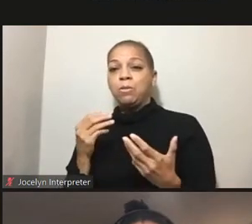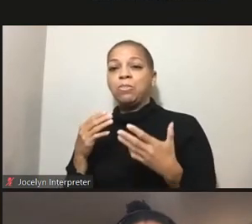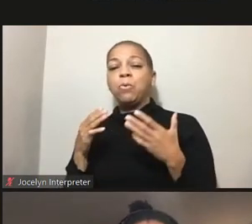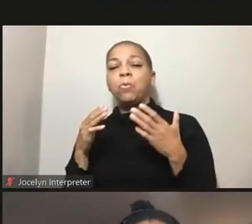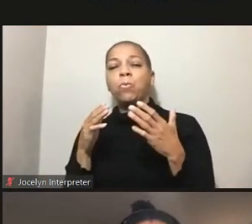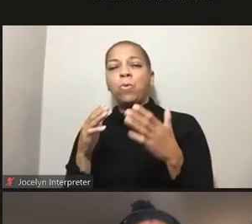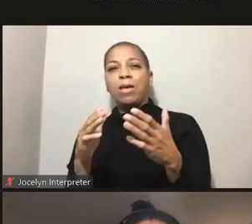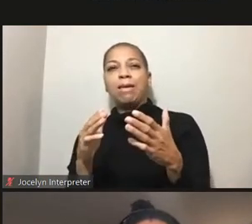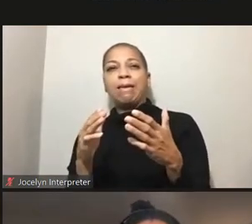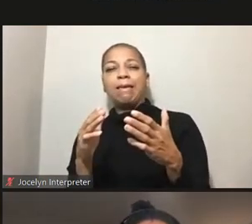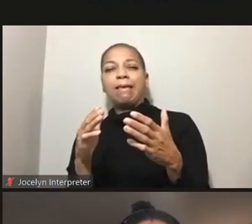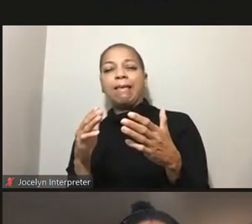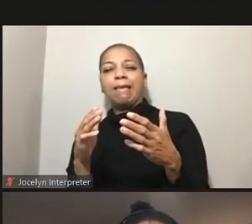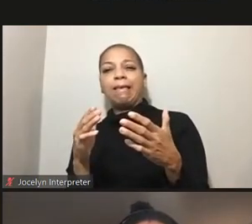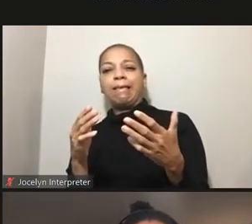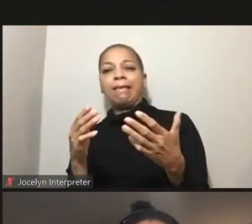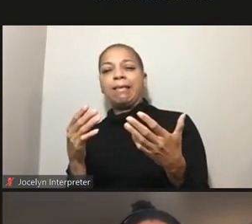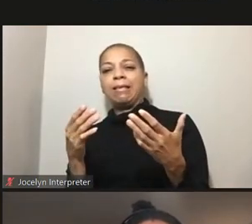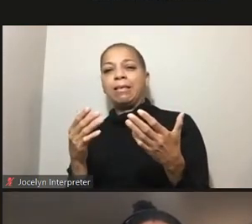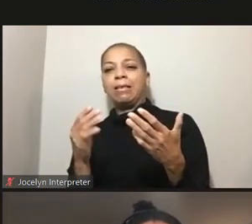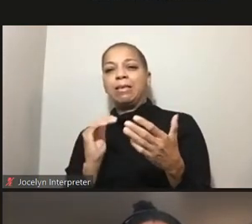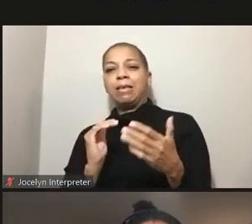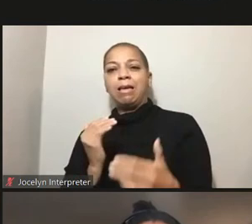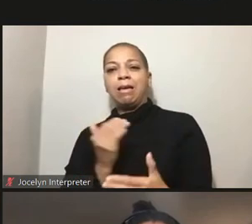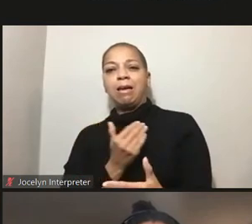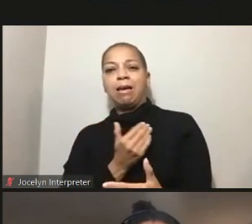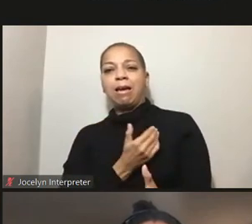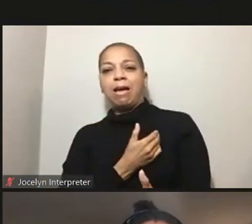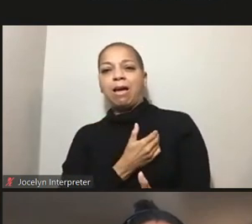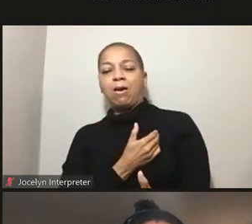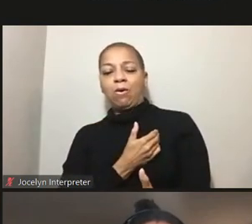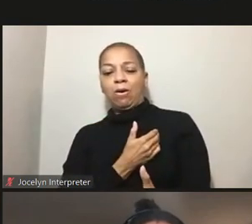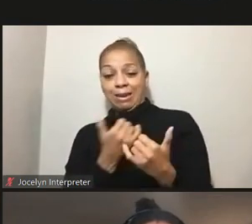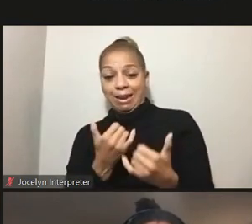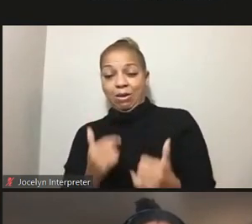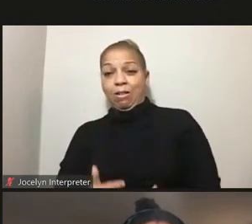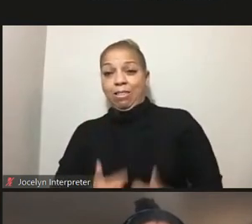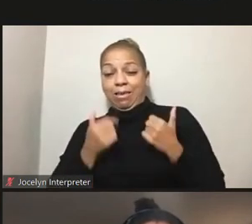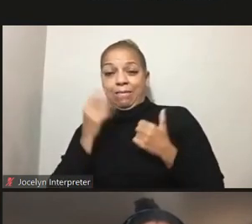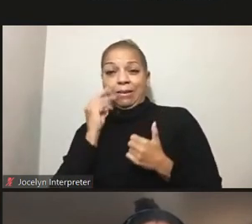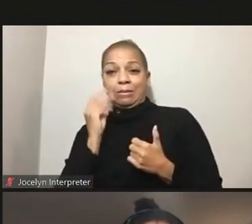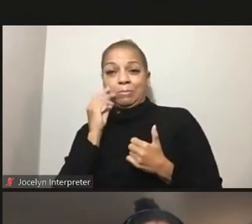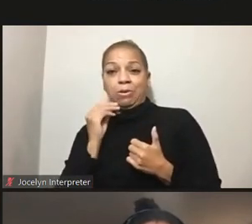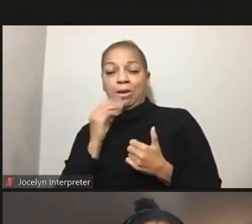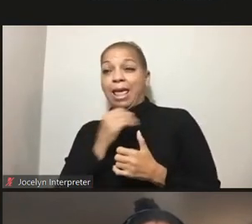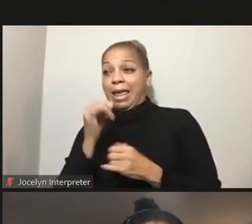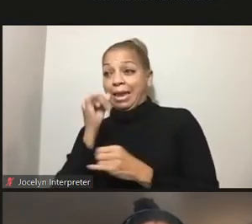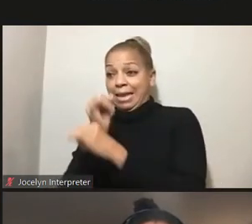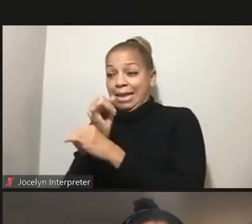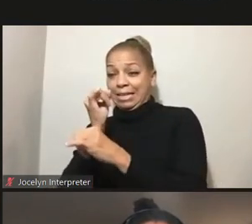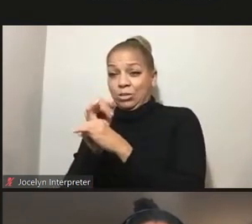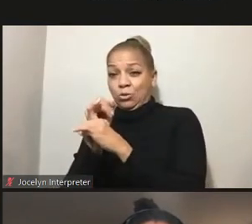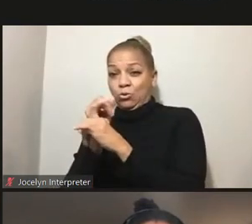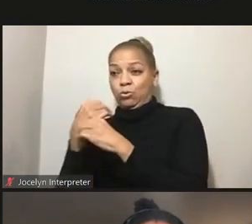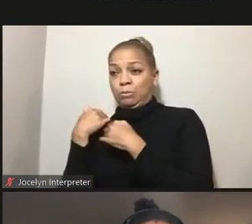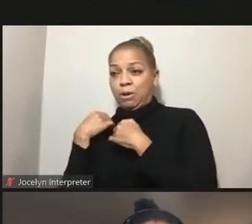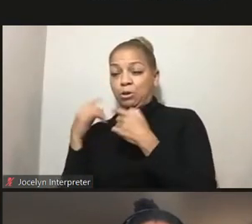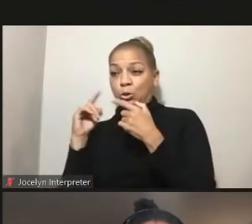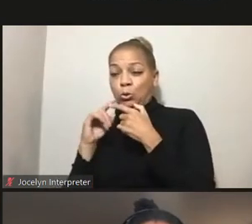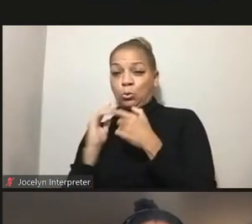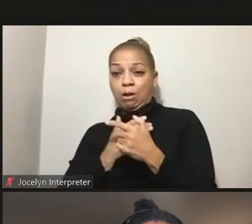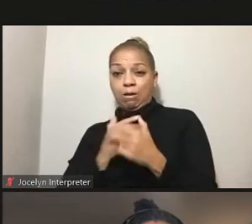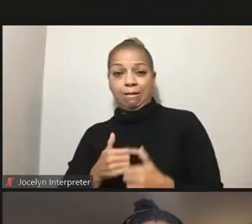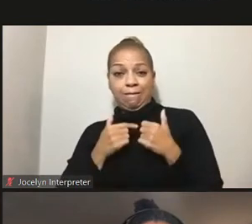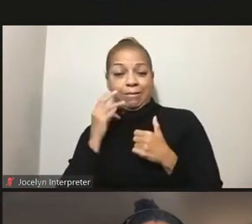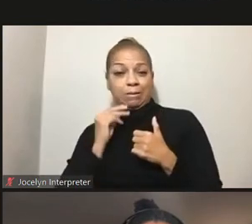ways in which our lived experience and an institution's responsibility to that is not just as a container for